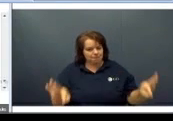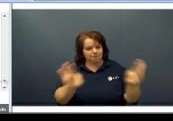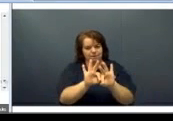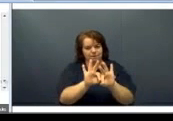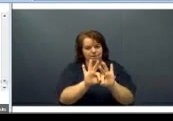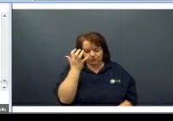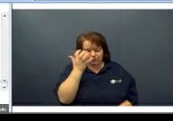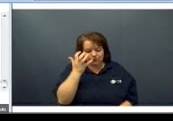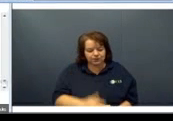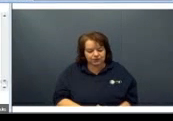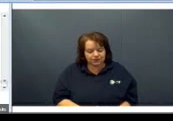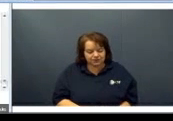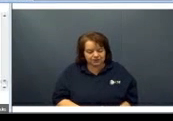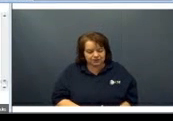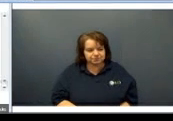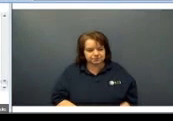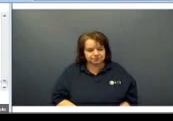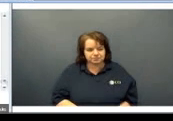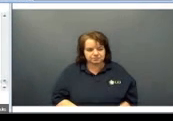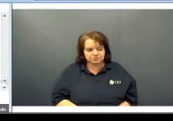conversation that is so vitally important.